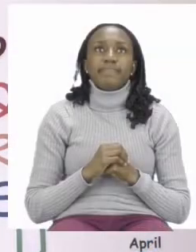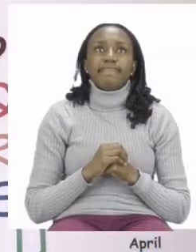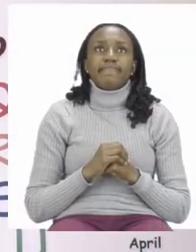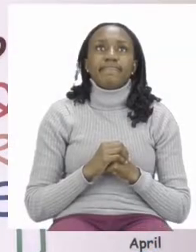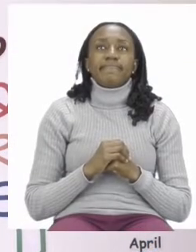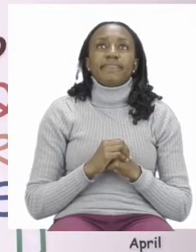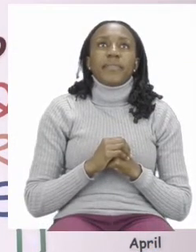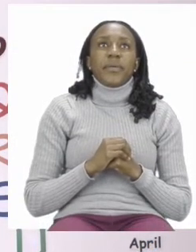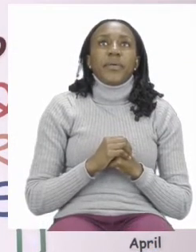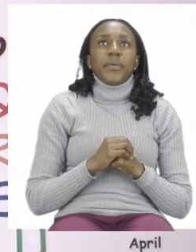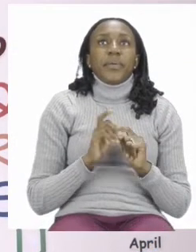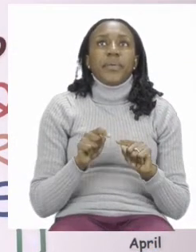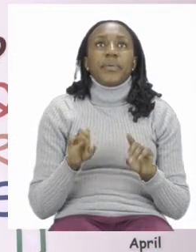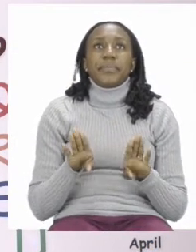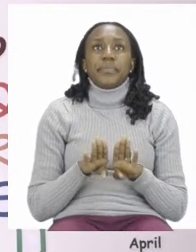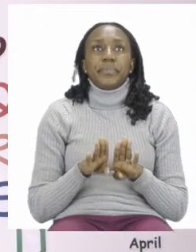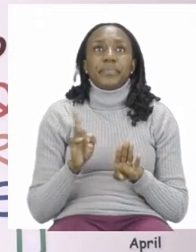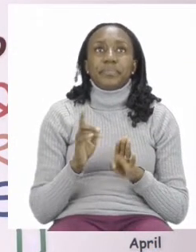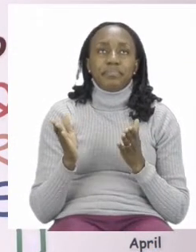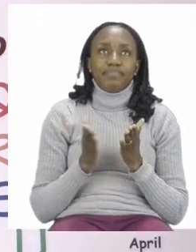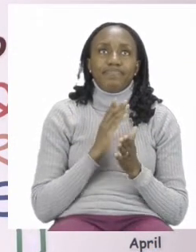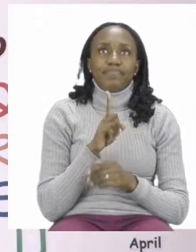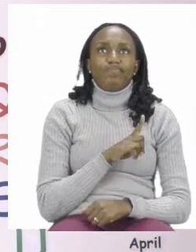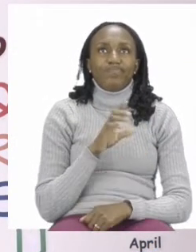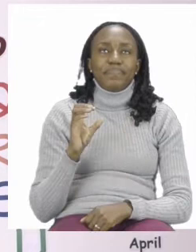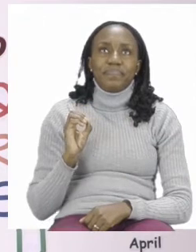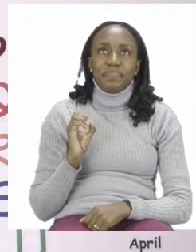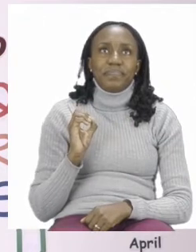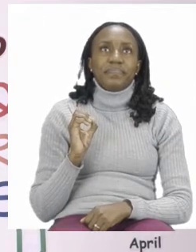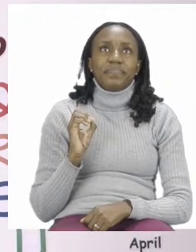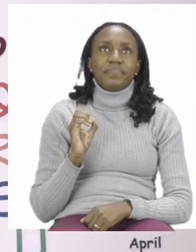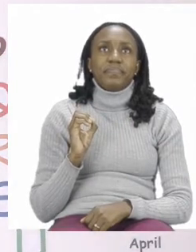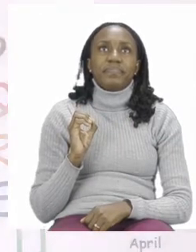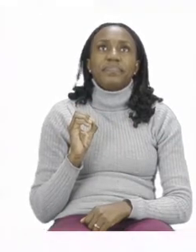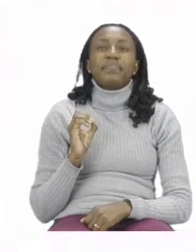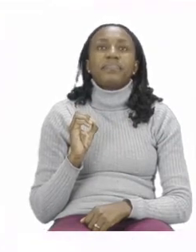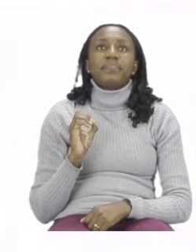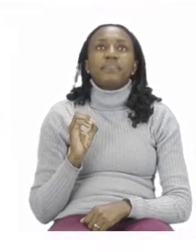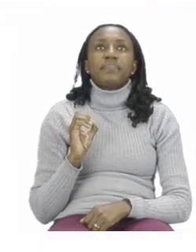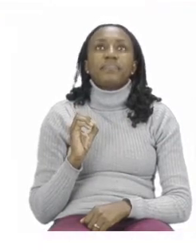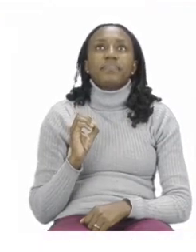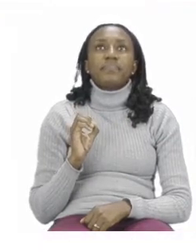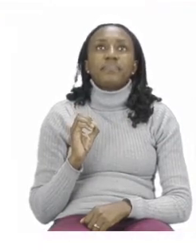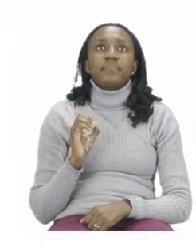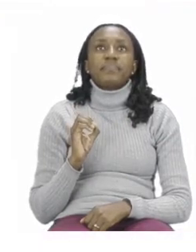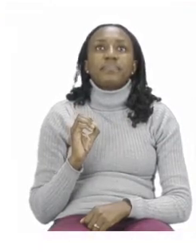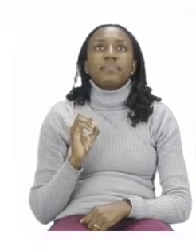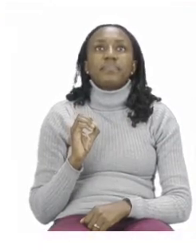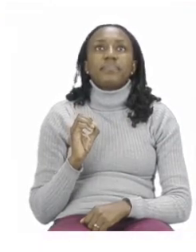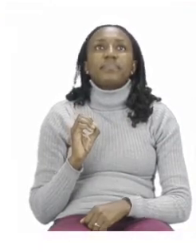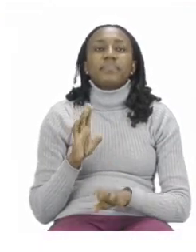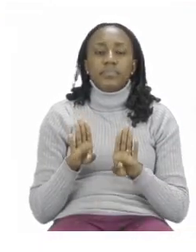Boys and girls, let's start our lesson by going to page 10. On page 10, we are going to be doing place